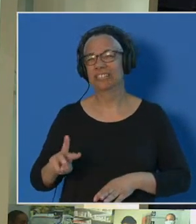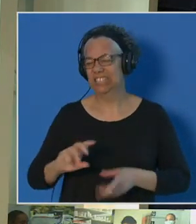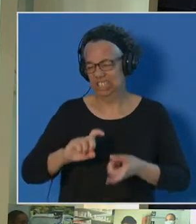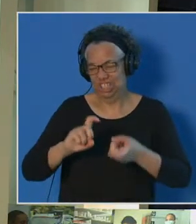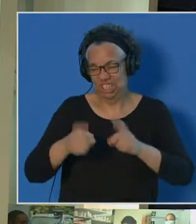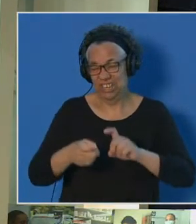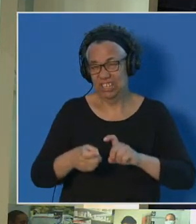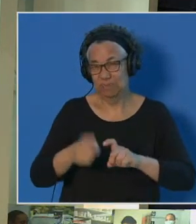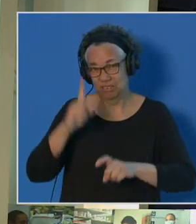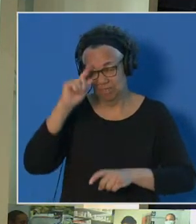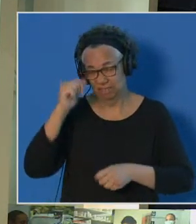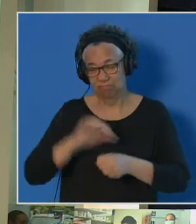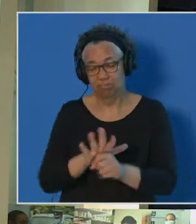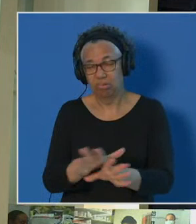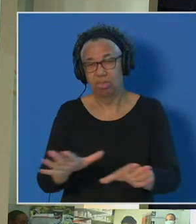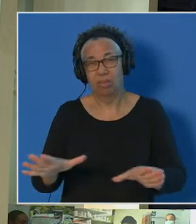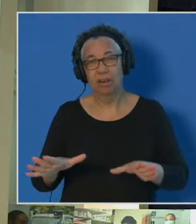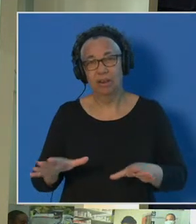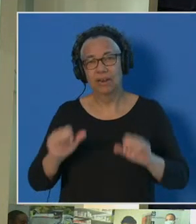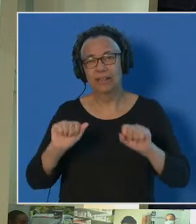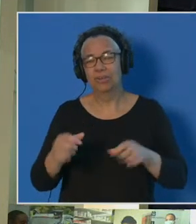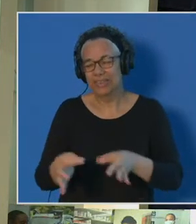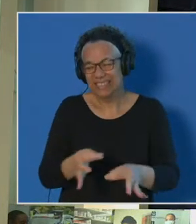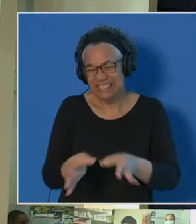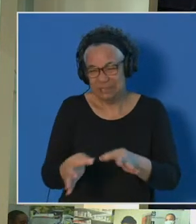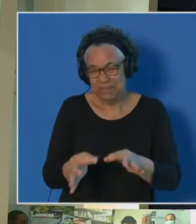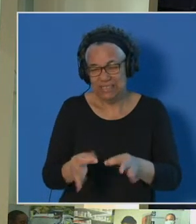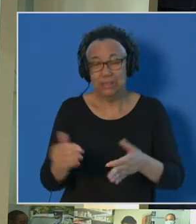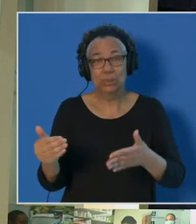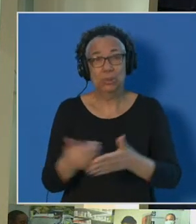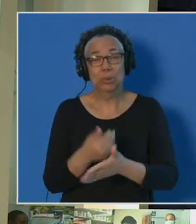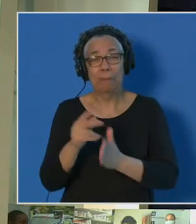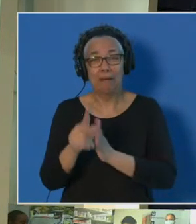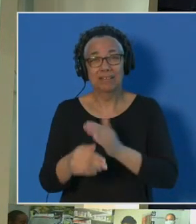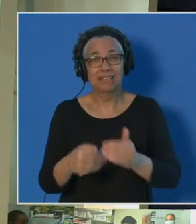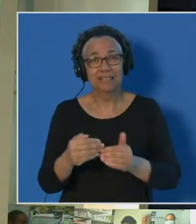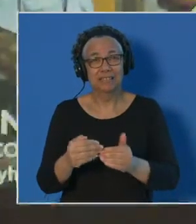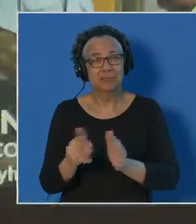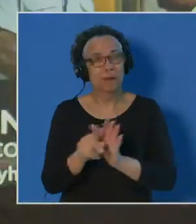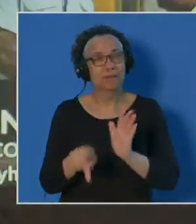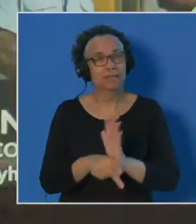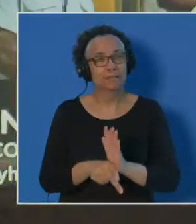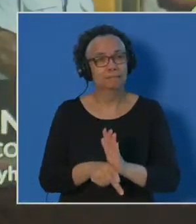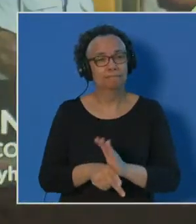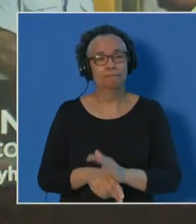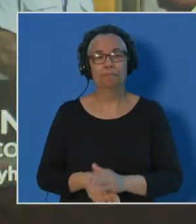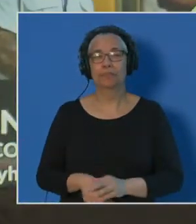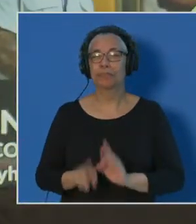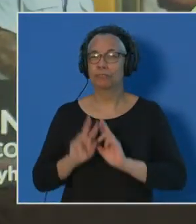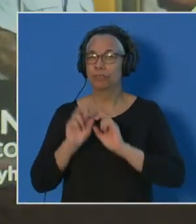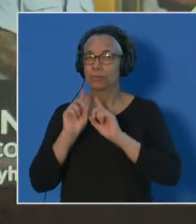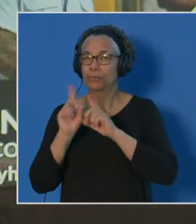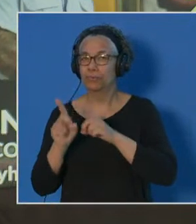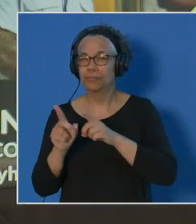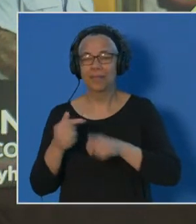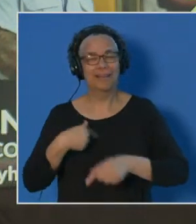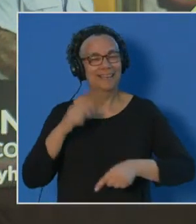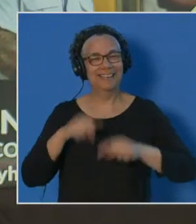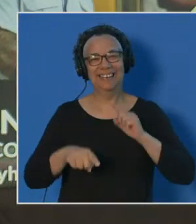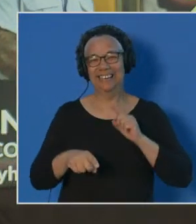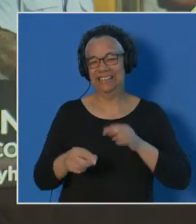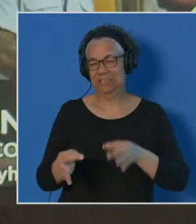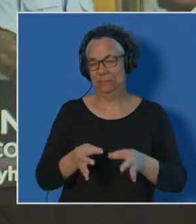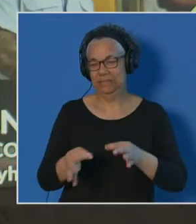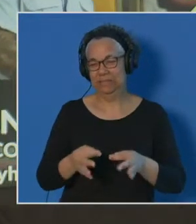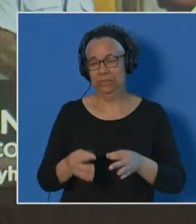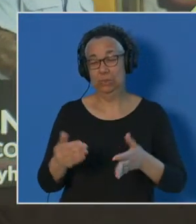And if so, can you spell out the new policy for us? I certainly will not be able to spell out any new policy, as the policy on work permits